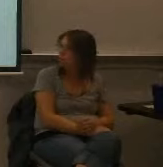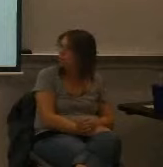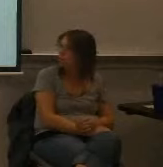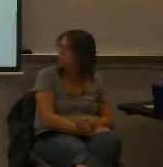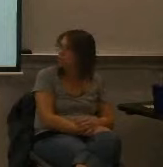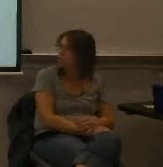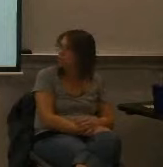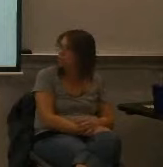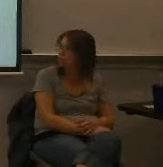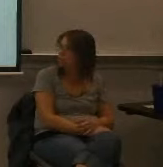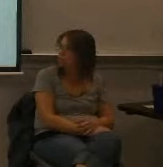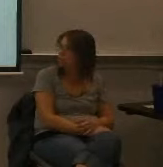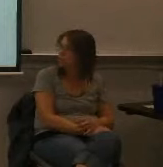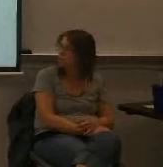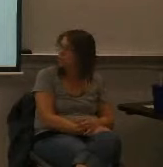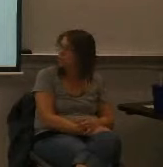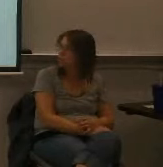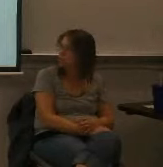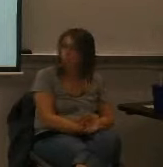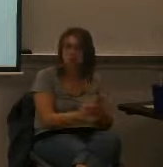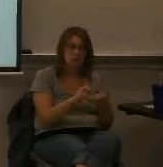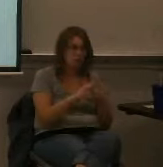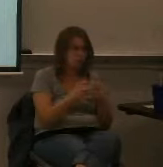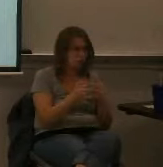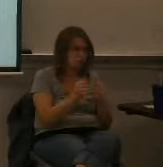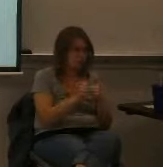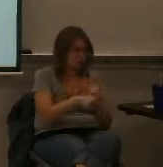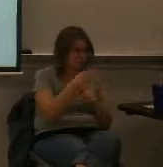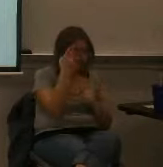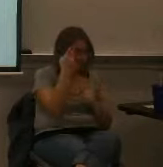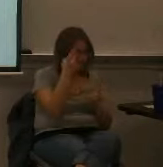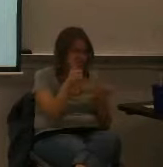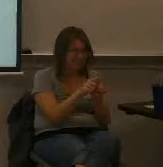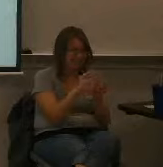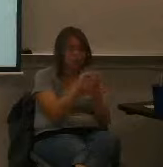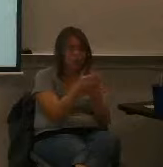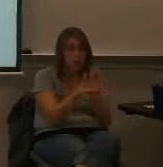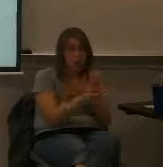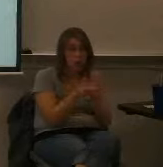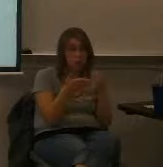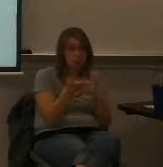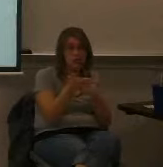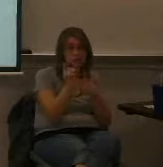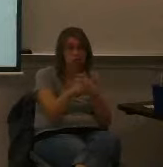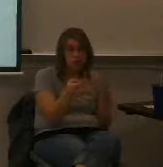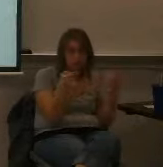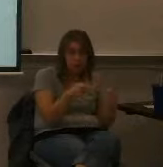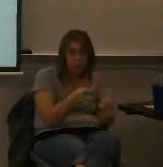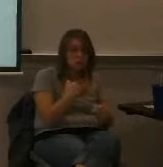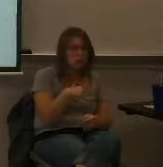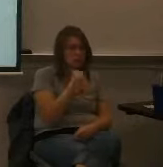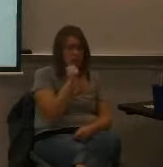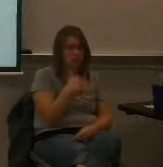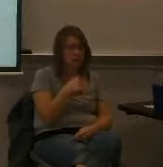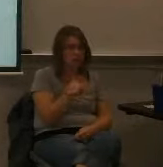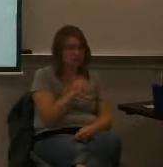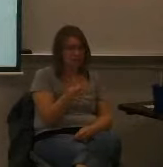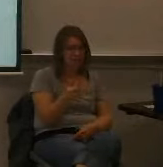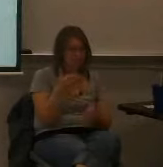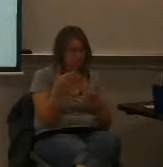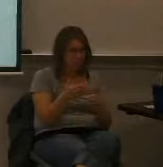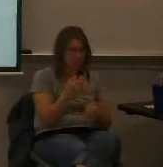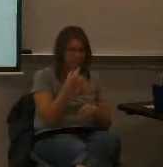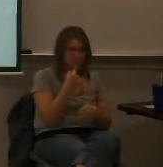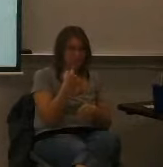The problem with the hypothesis as a general law of the way things should happen is that we don't have any way a priori to